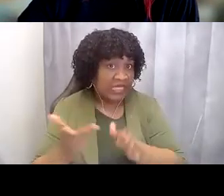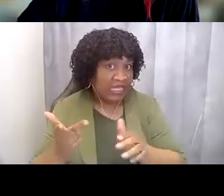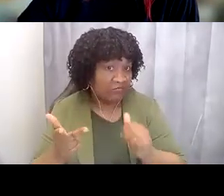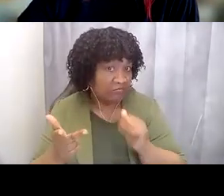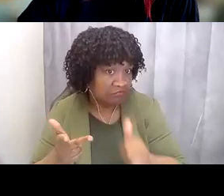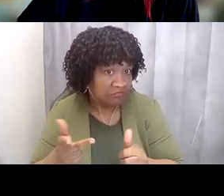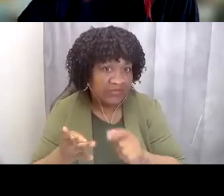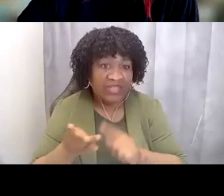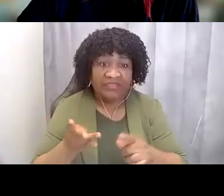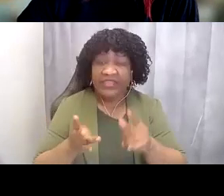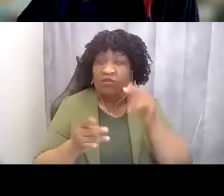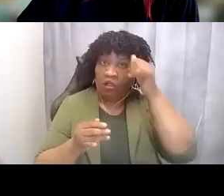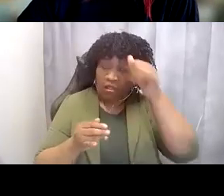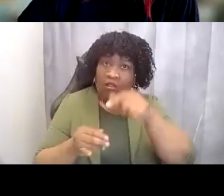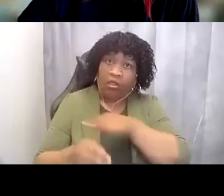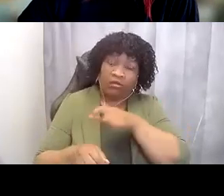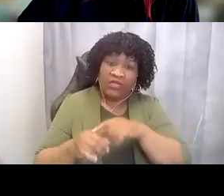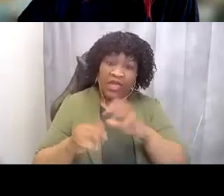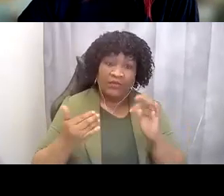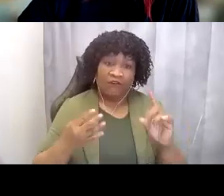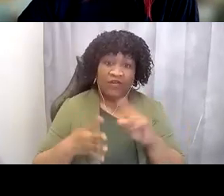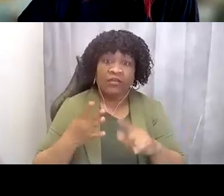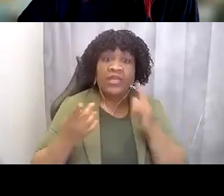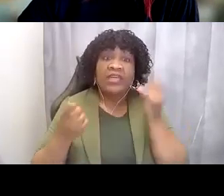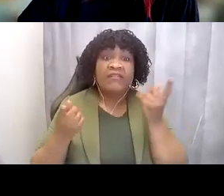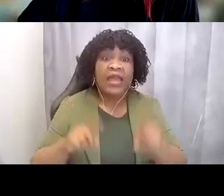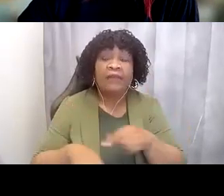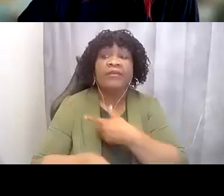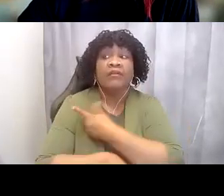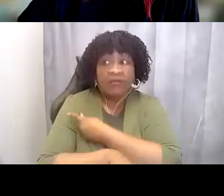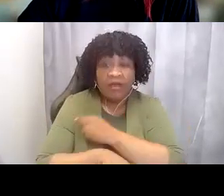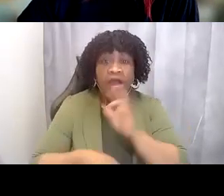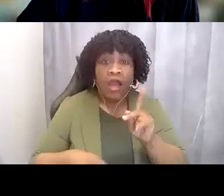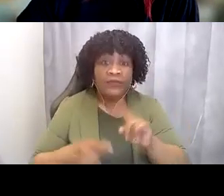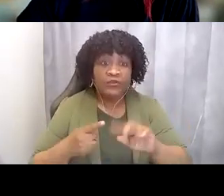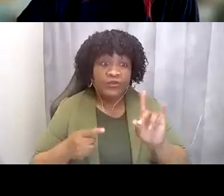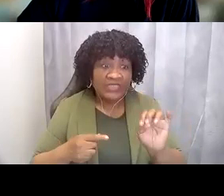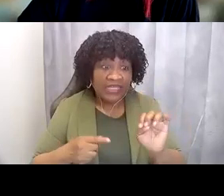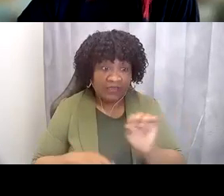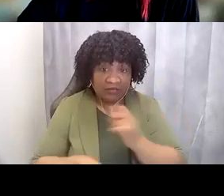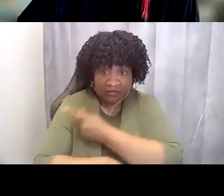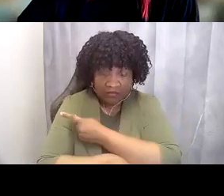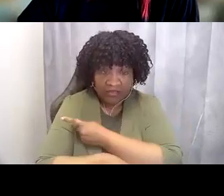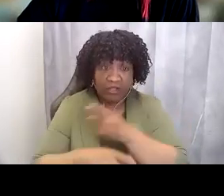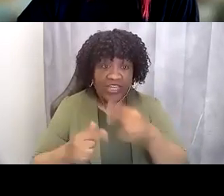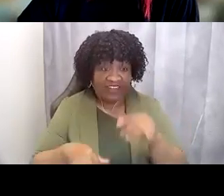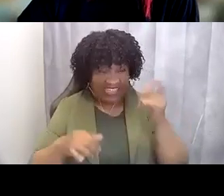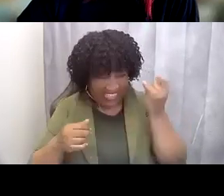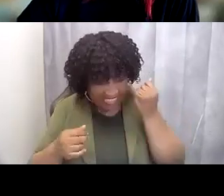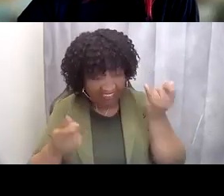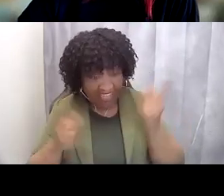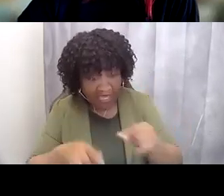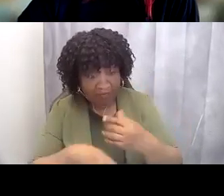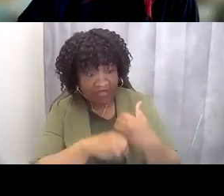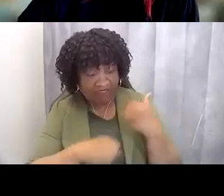getting long COVID. So most folks, when they're up to date with their vaccines, if they get COVID, they're going to